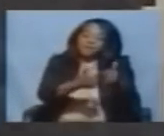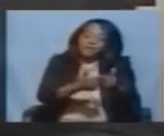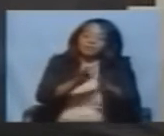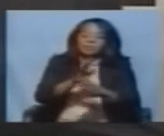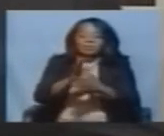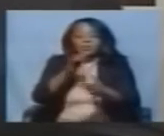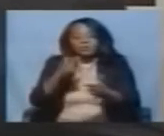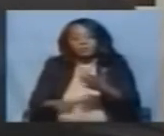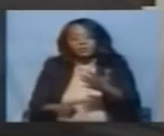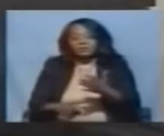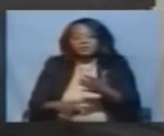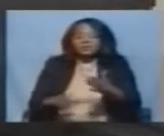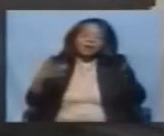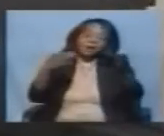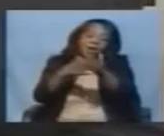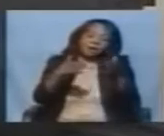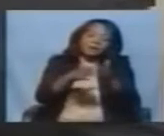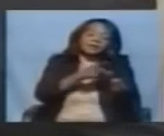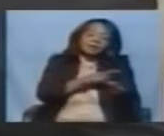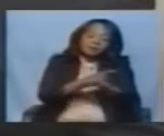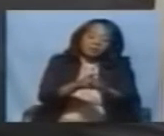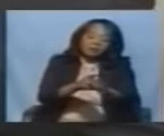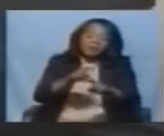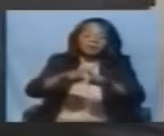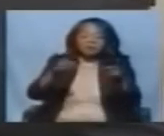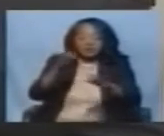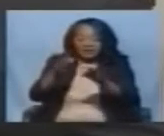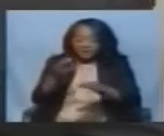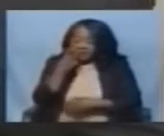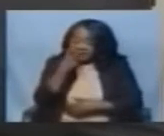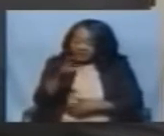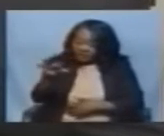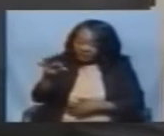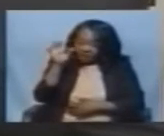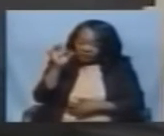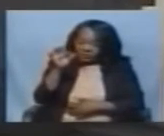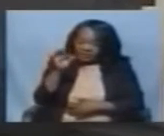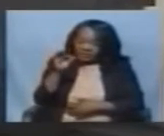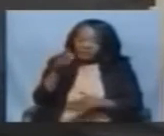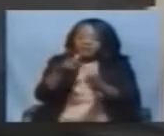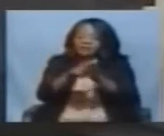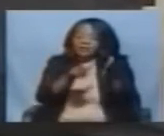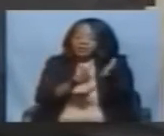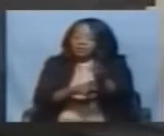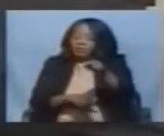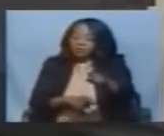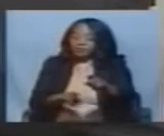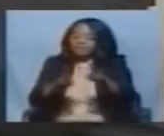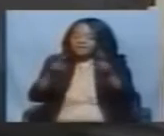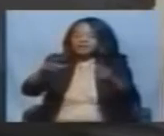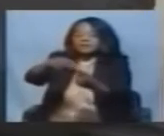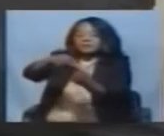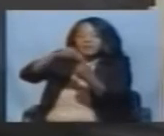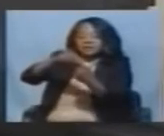is against our profession? And if it's found that you did that, you know, the act is very specific.